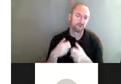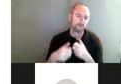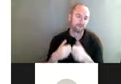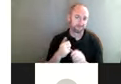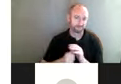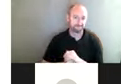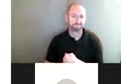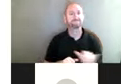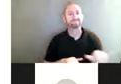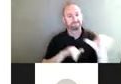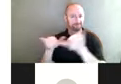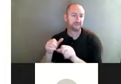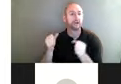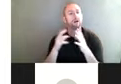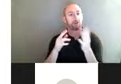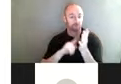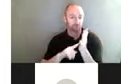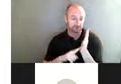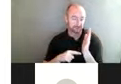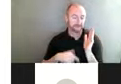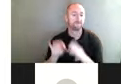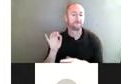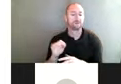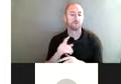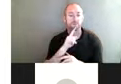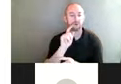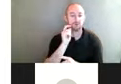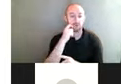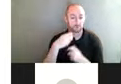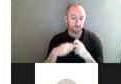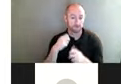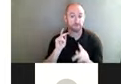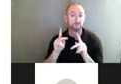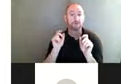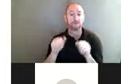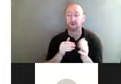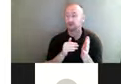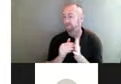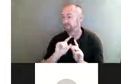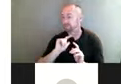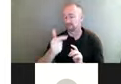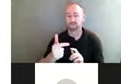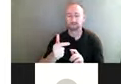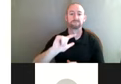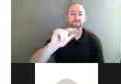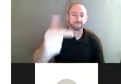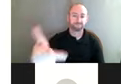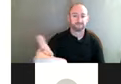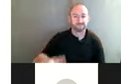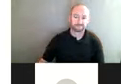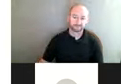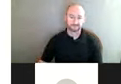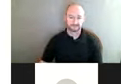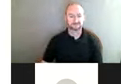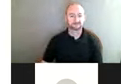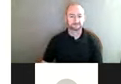quite a bit of research on, and have found that there's this really cool problem where people can often recognize distortion in map projections,